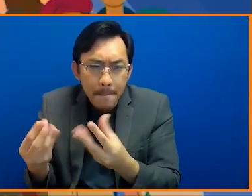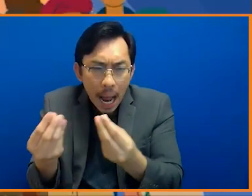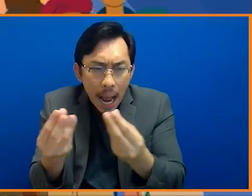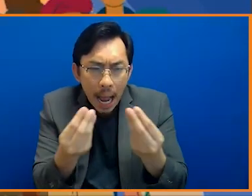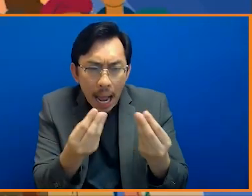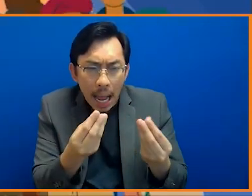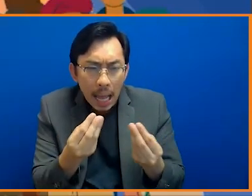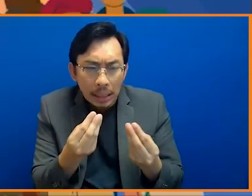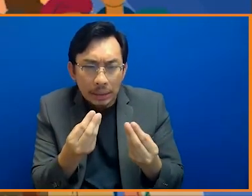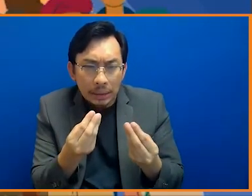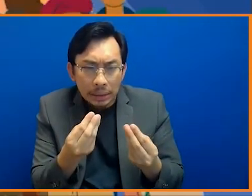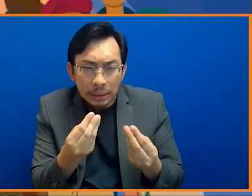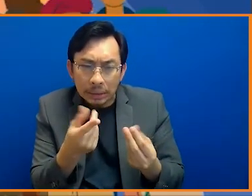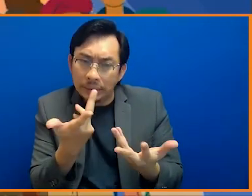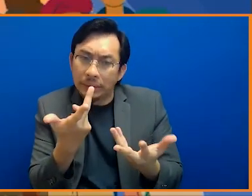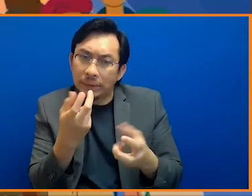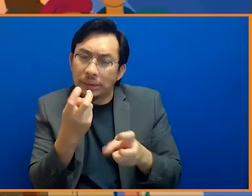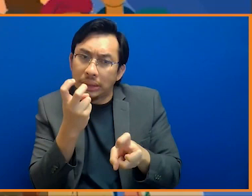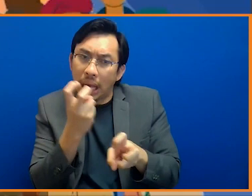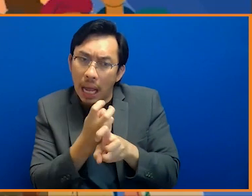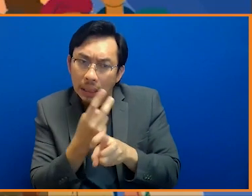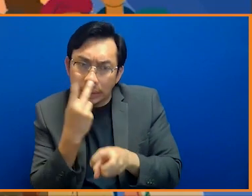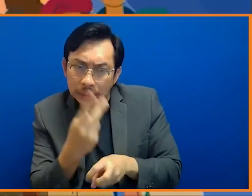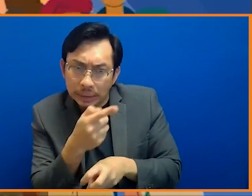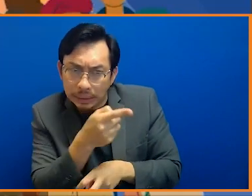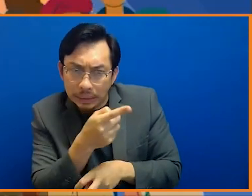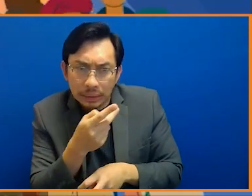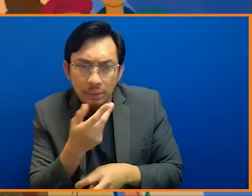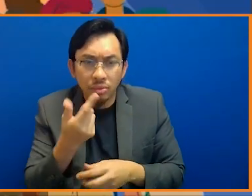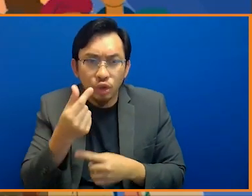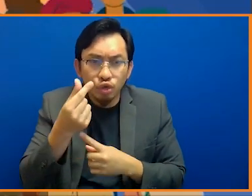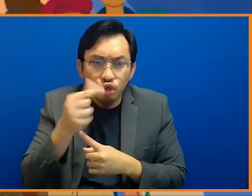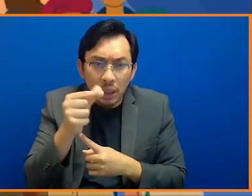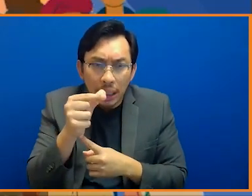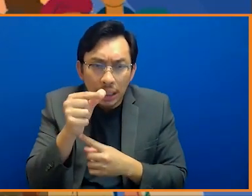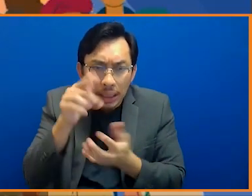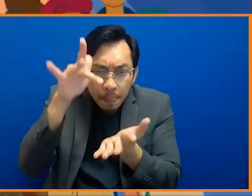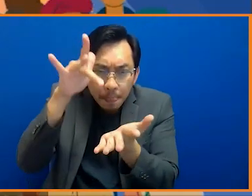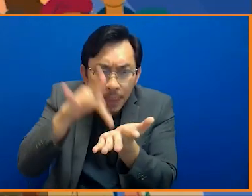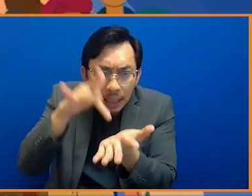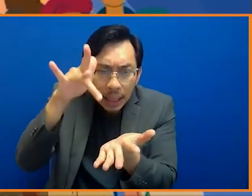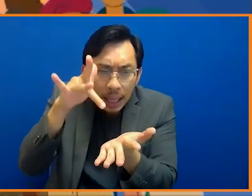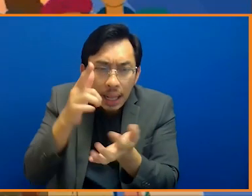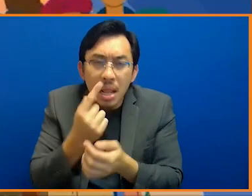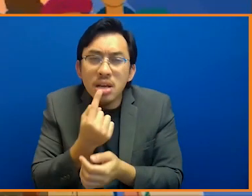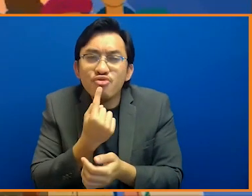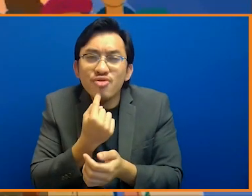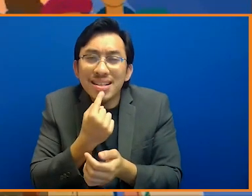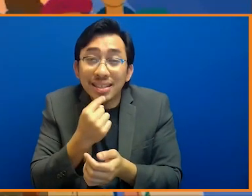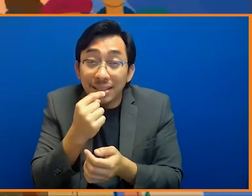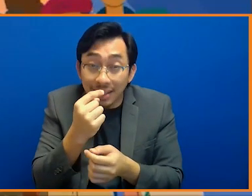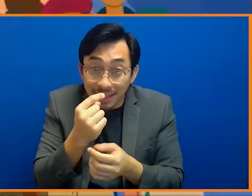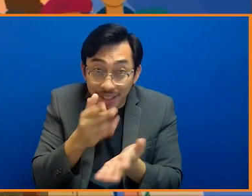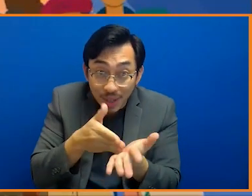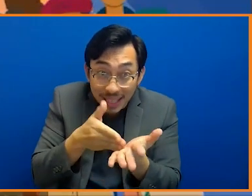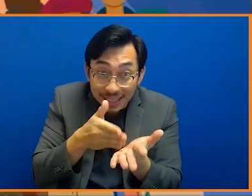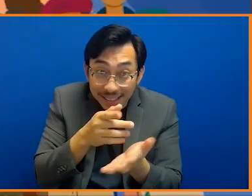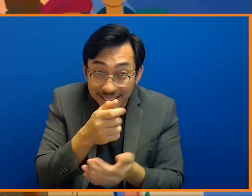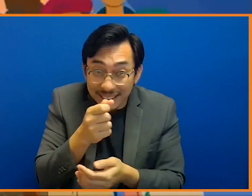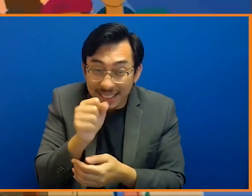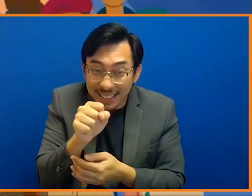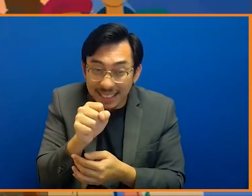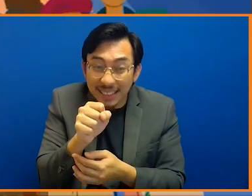many, it's hard for you to see where the green in the middle of red, right? But